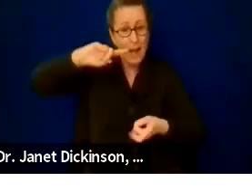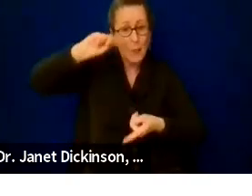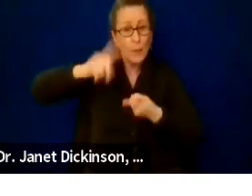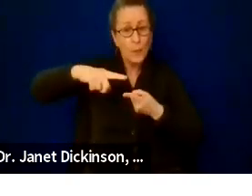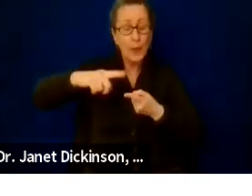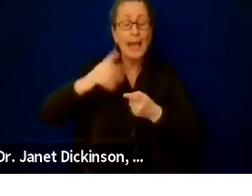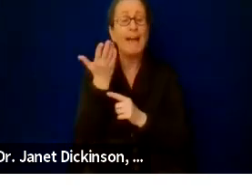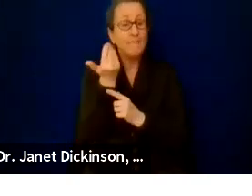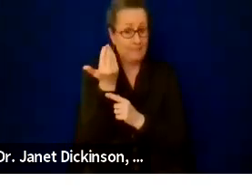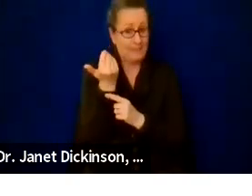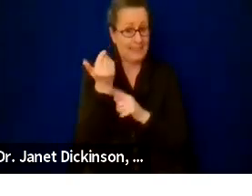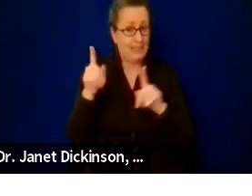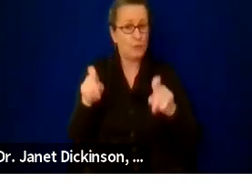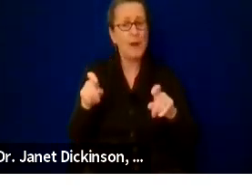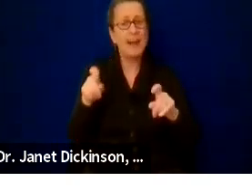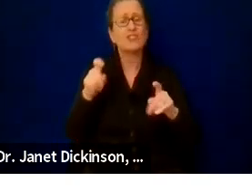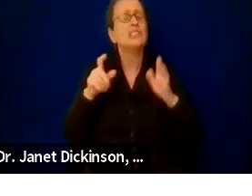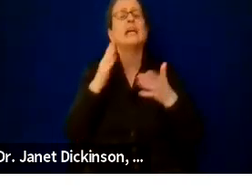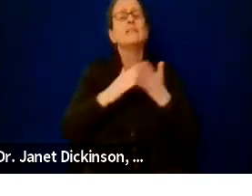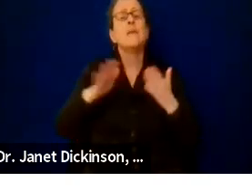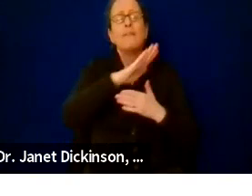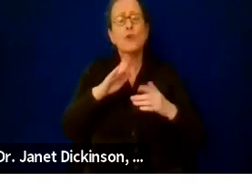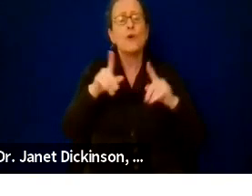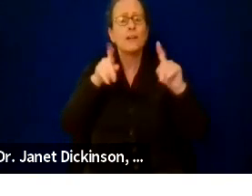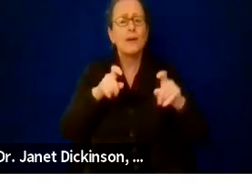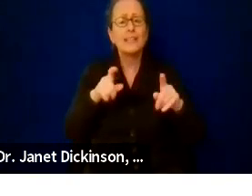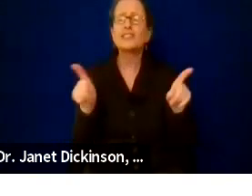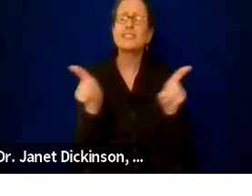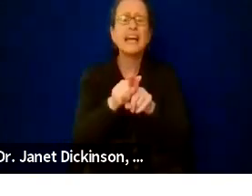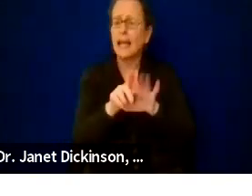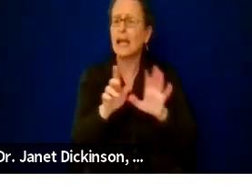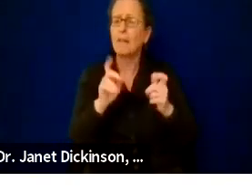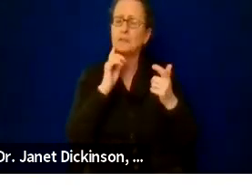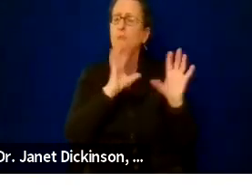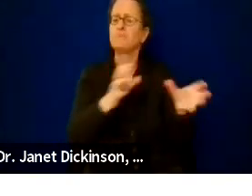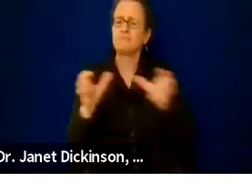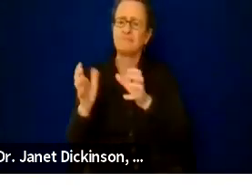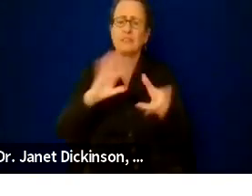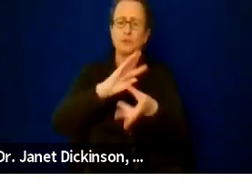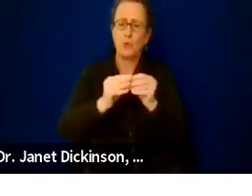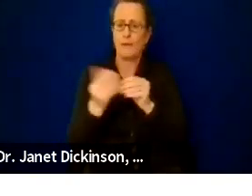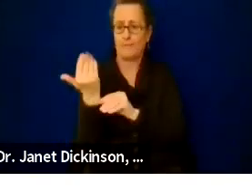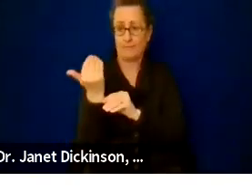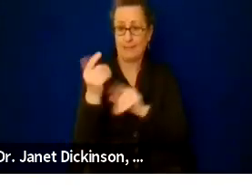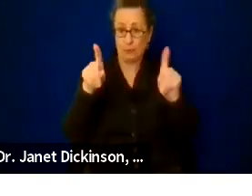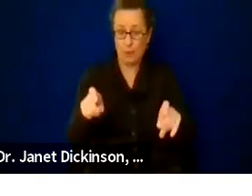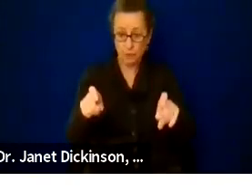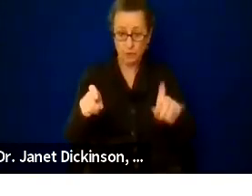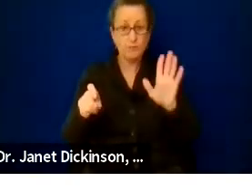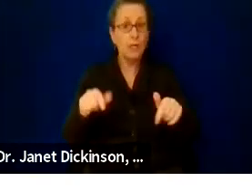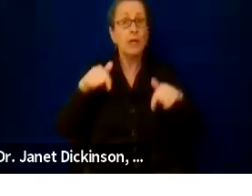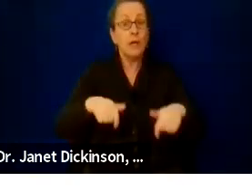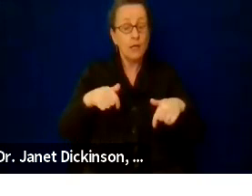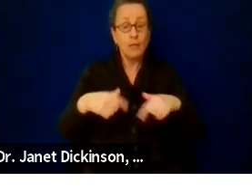what most people have been asking in terms of general concerns from the community. We'll also be publishing on our website in the next few